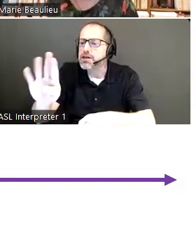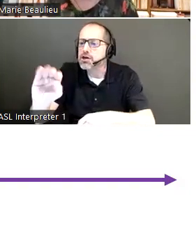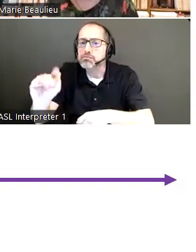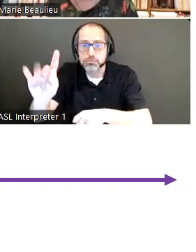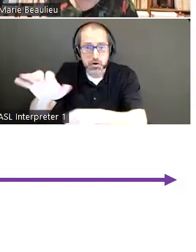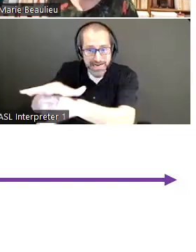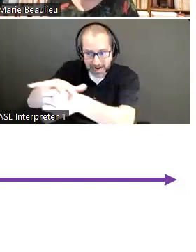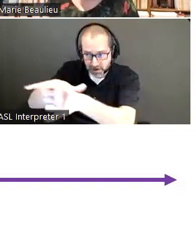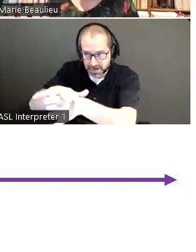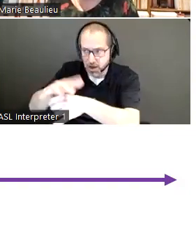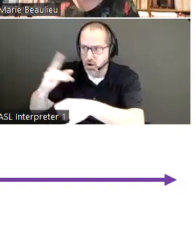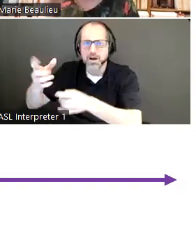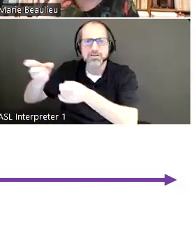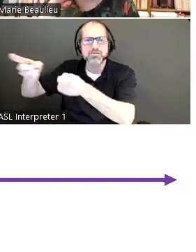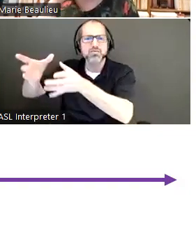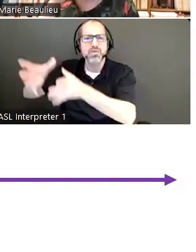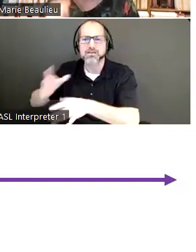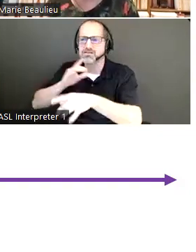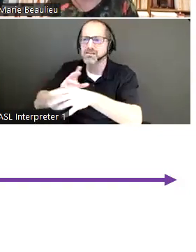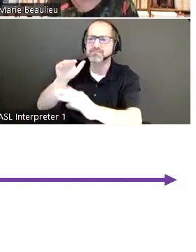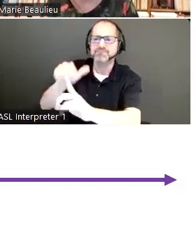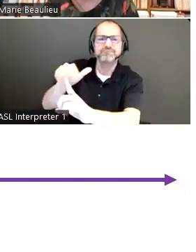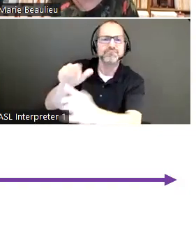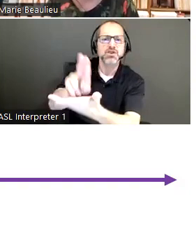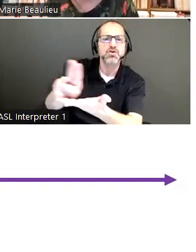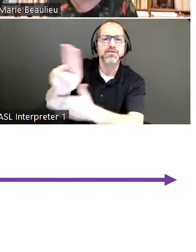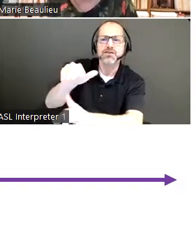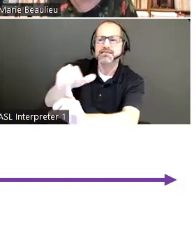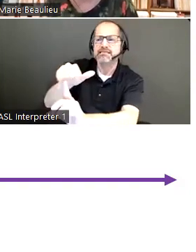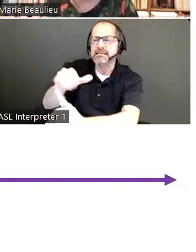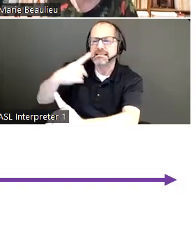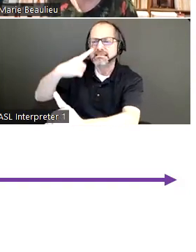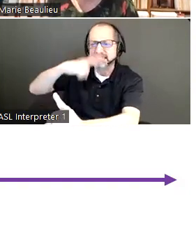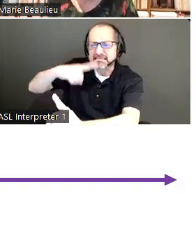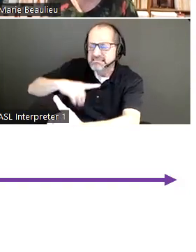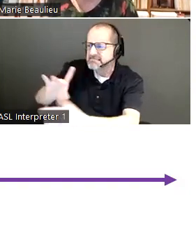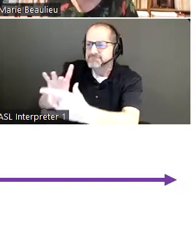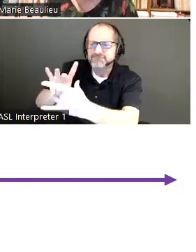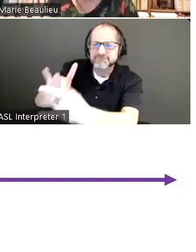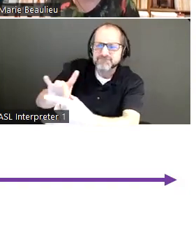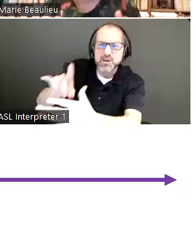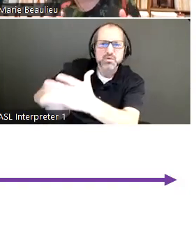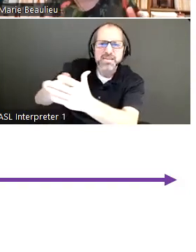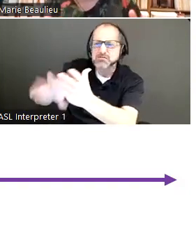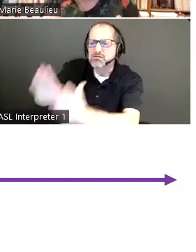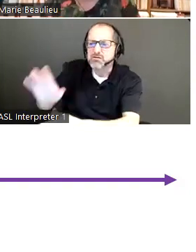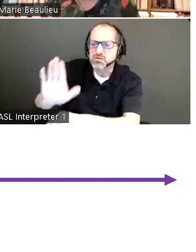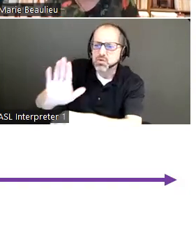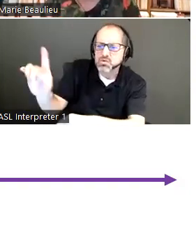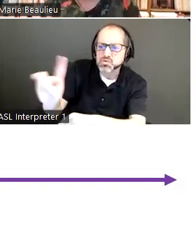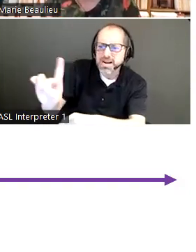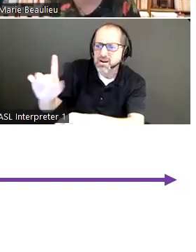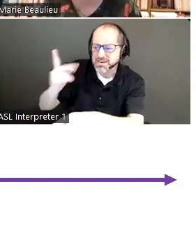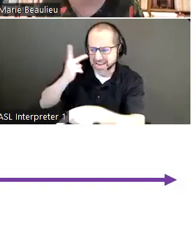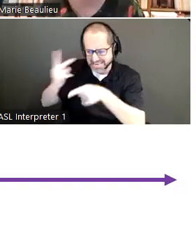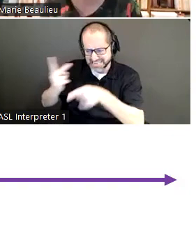called the university and said, I'm very interested to be linked with researchers because I see a phenomena and I don't know how